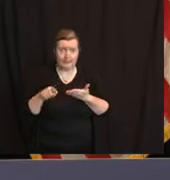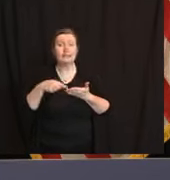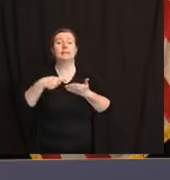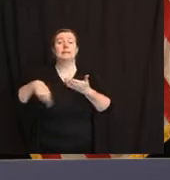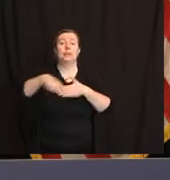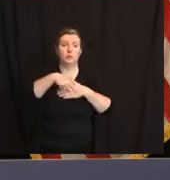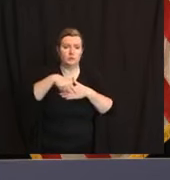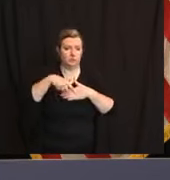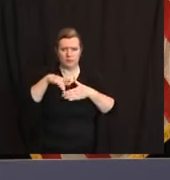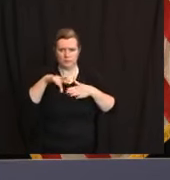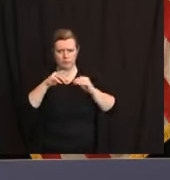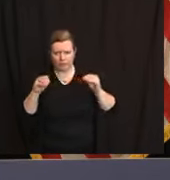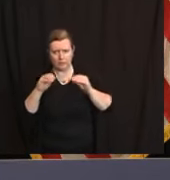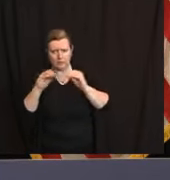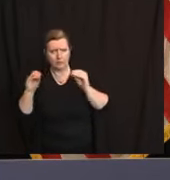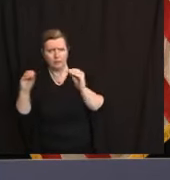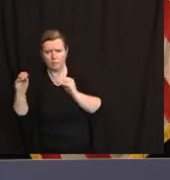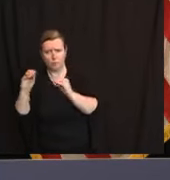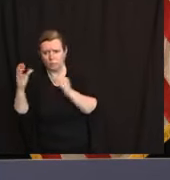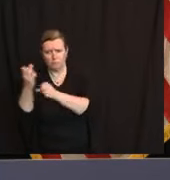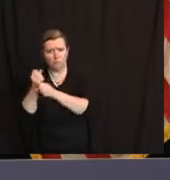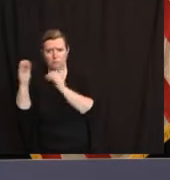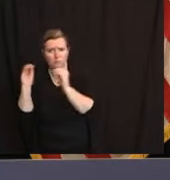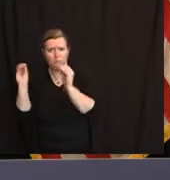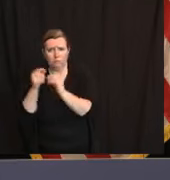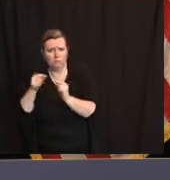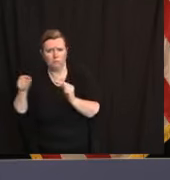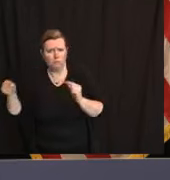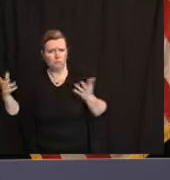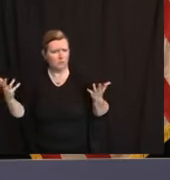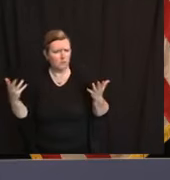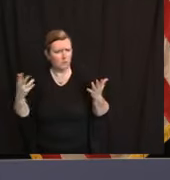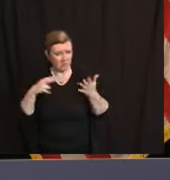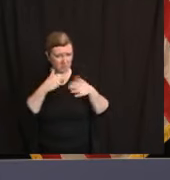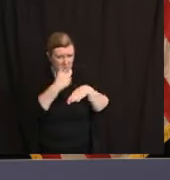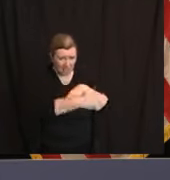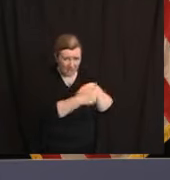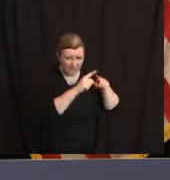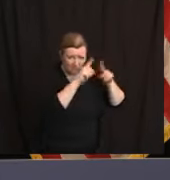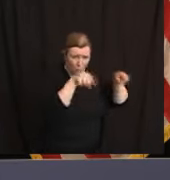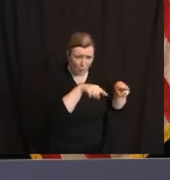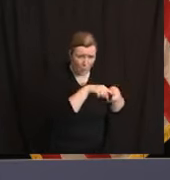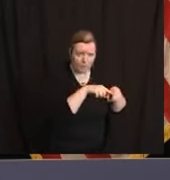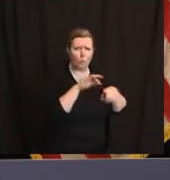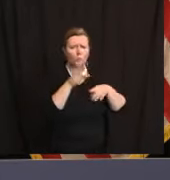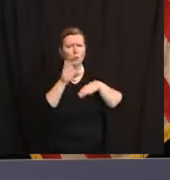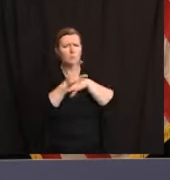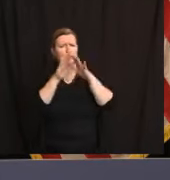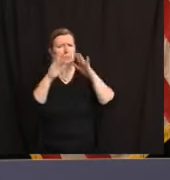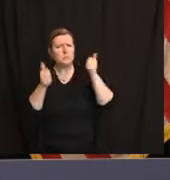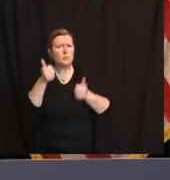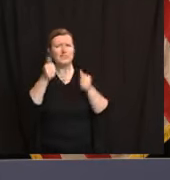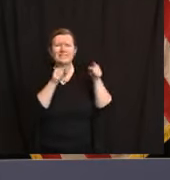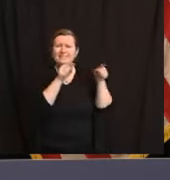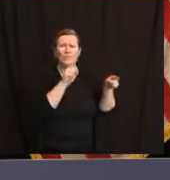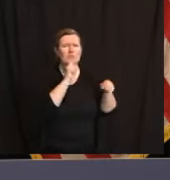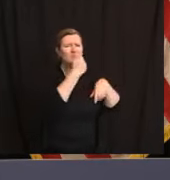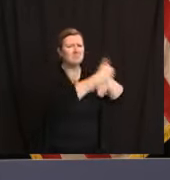that something in the way they're filling out the form, or is there something in the bones? Is the glitch in the system?